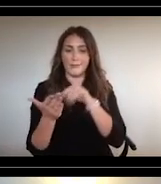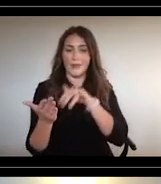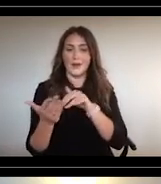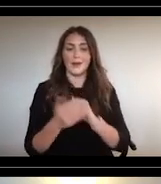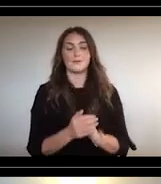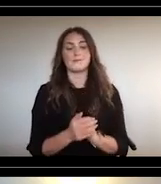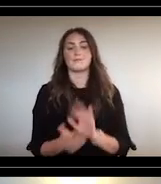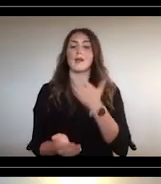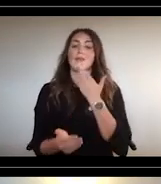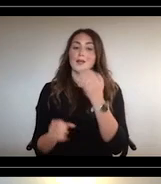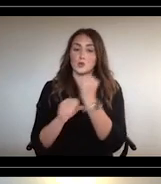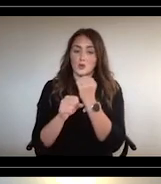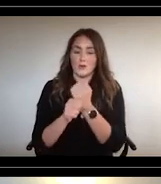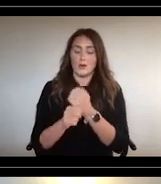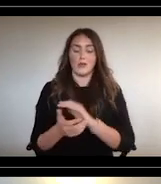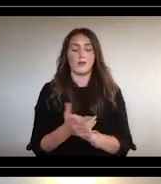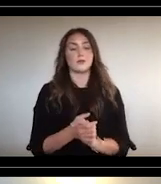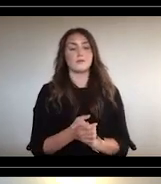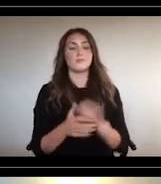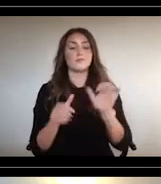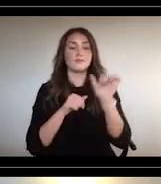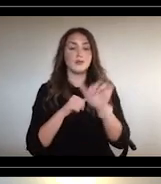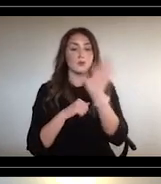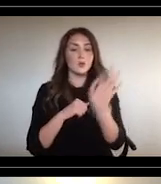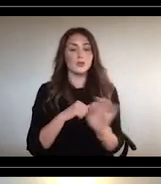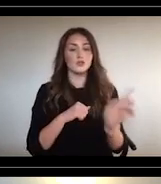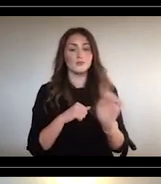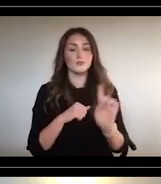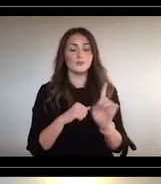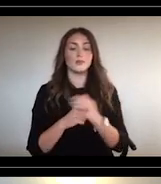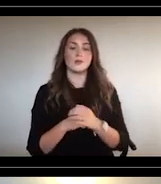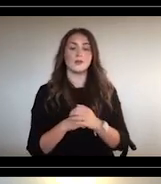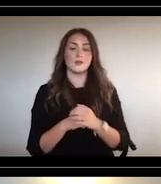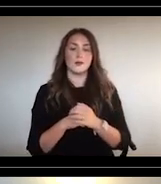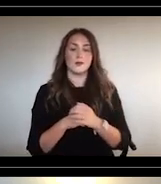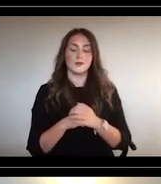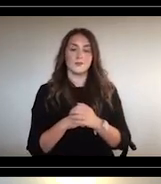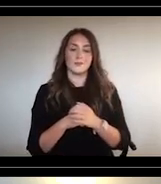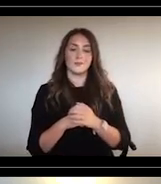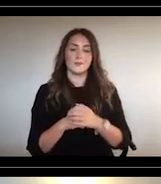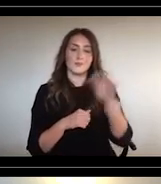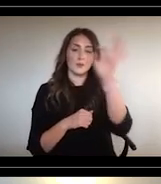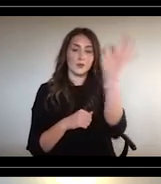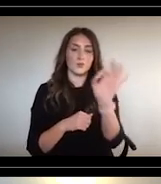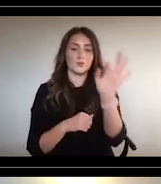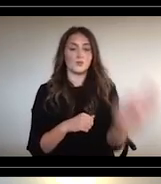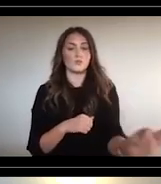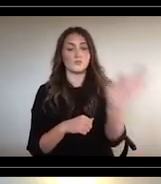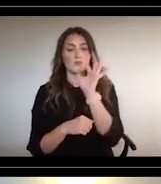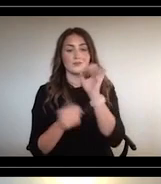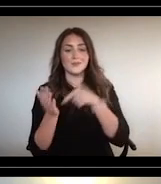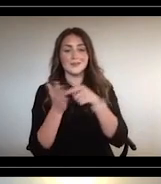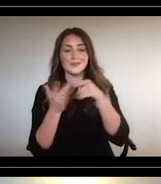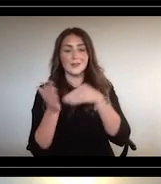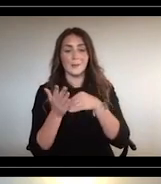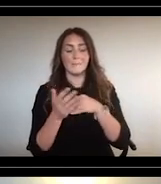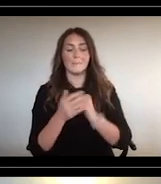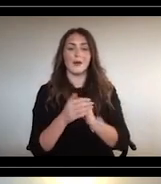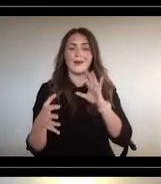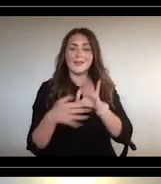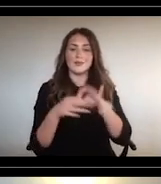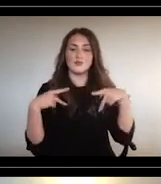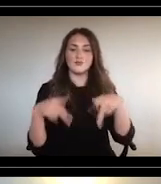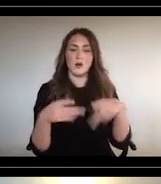much. Next question, Tim, one for you, I think. In respect of road safety, are there any plans for